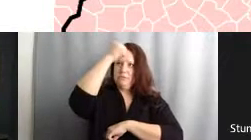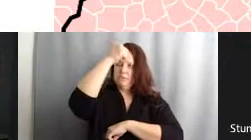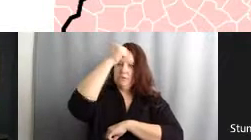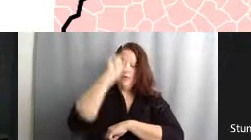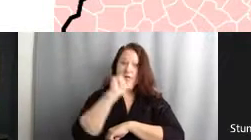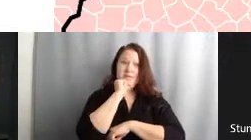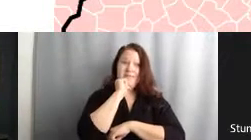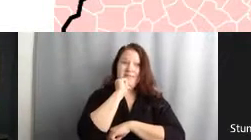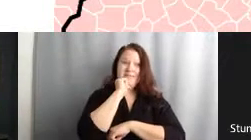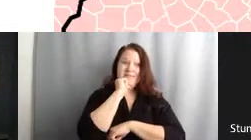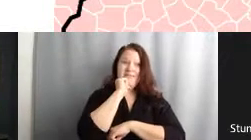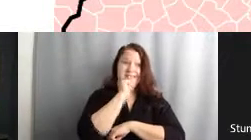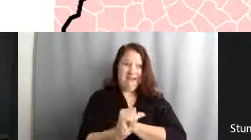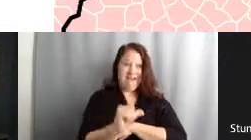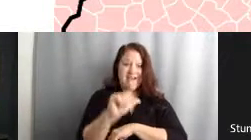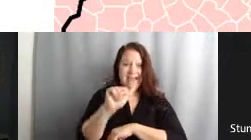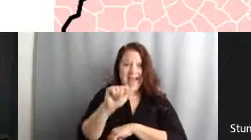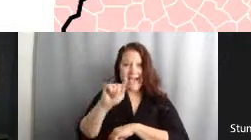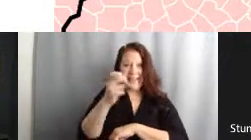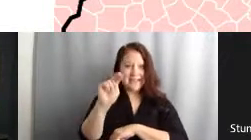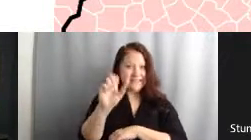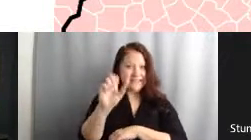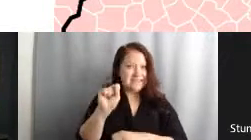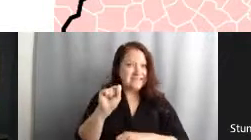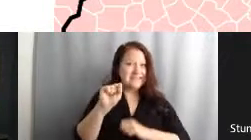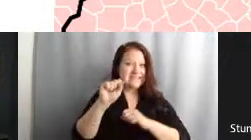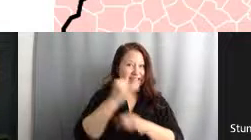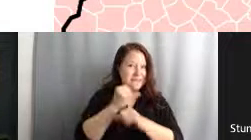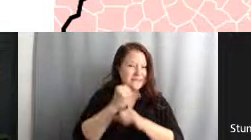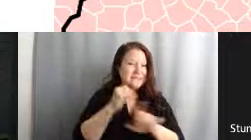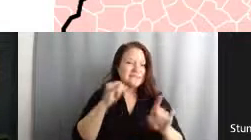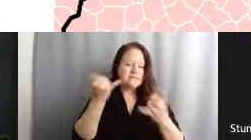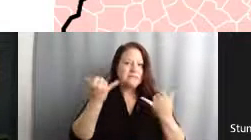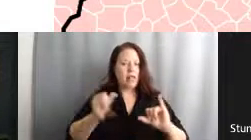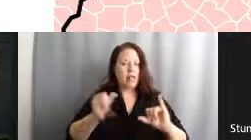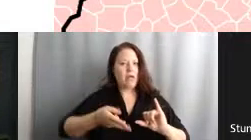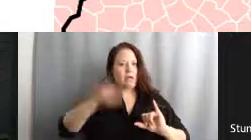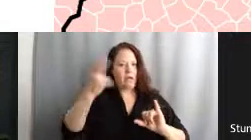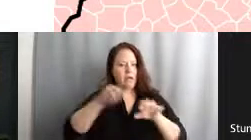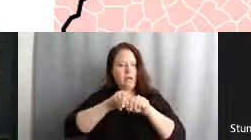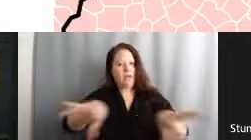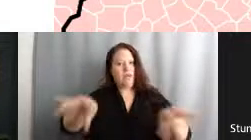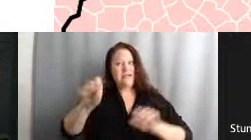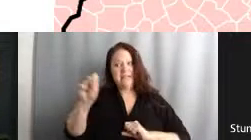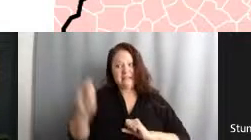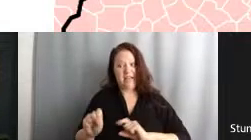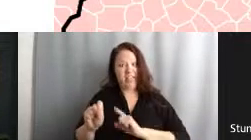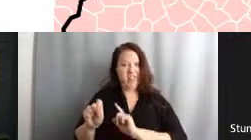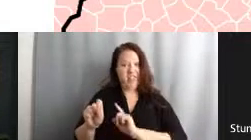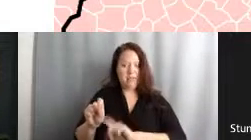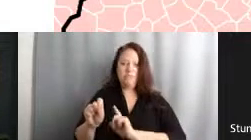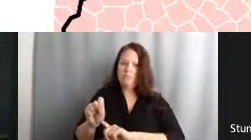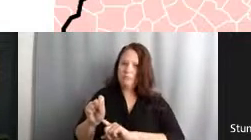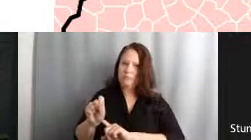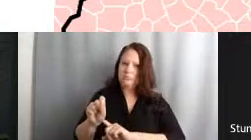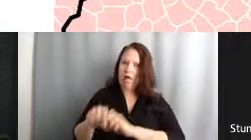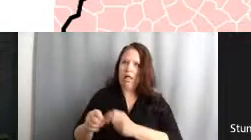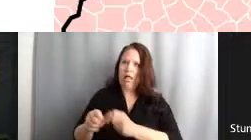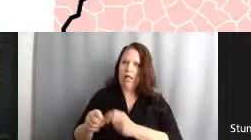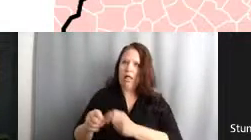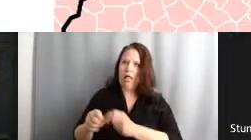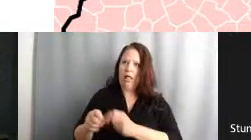non-Athens campuses are also in high or substantial transmission. Southern is particularly getting hit hard right now. And